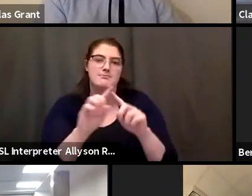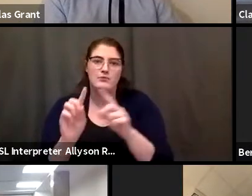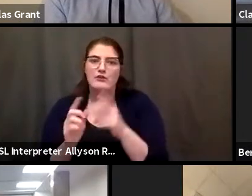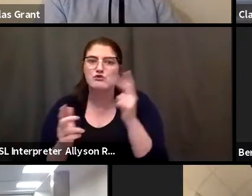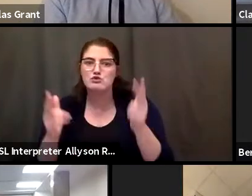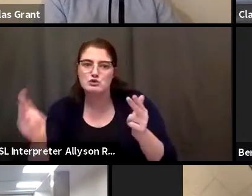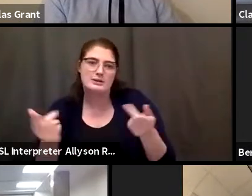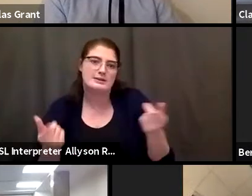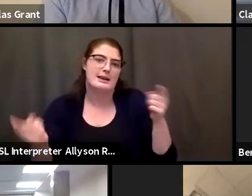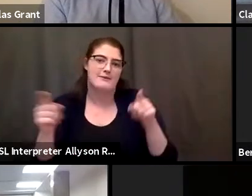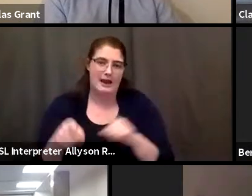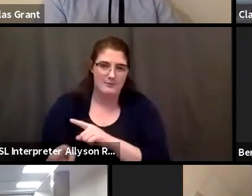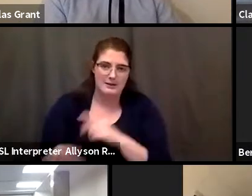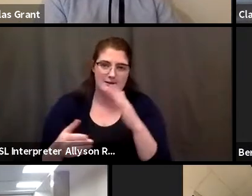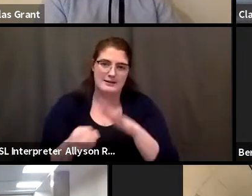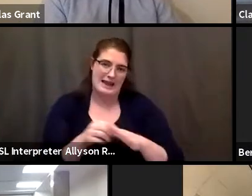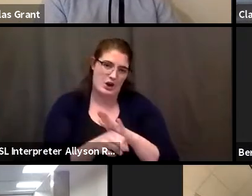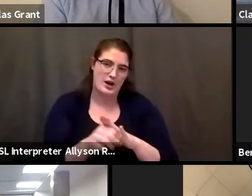you very much.